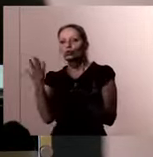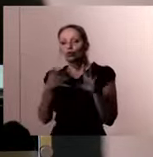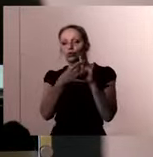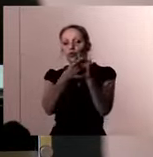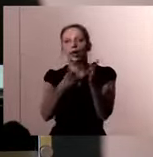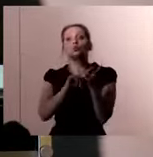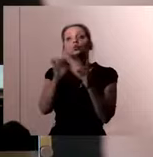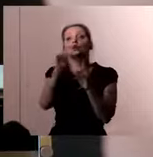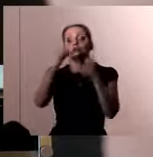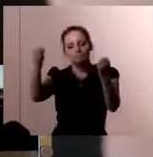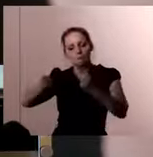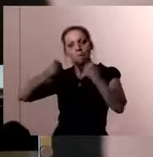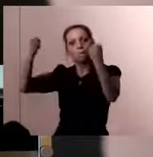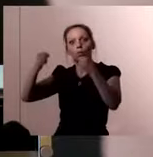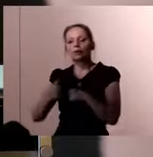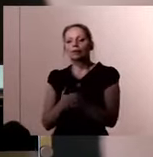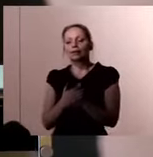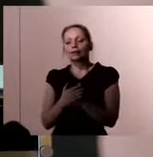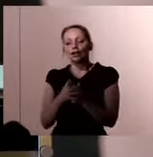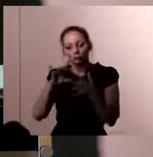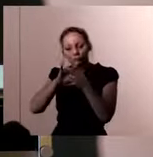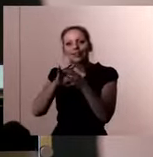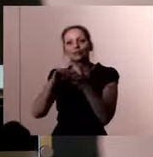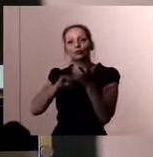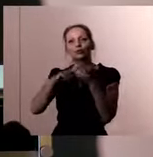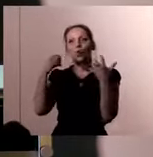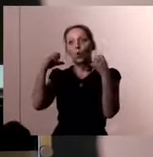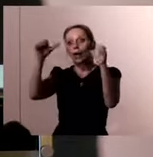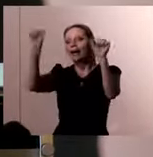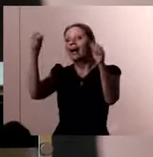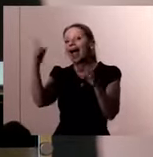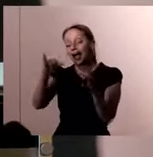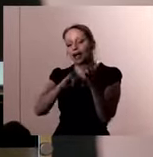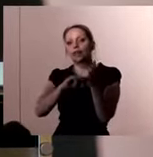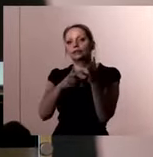power, they're always related to winning, and they are always related to survival.